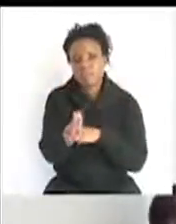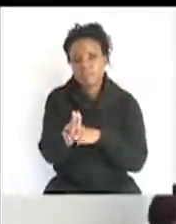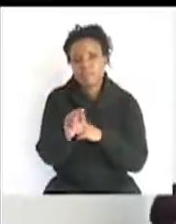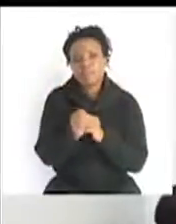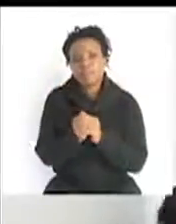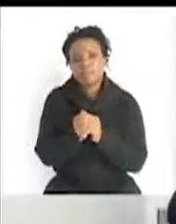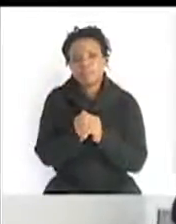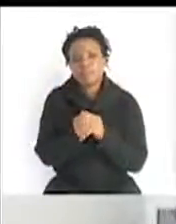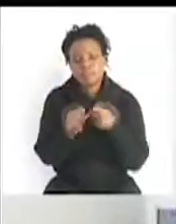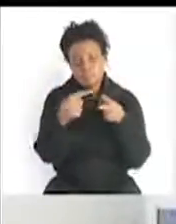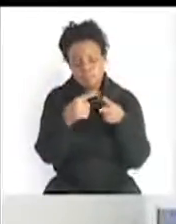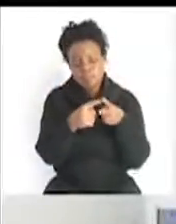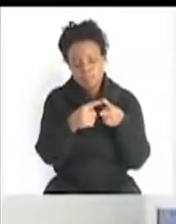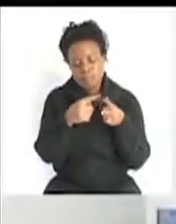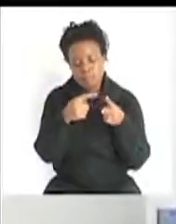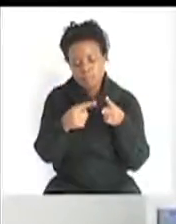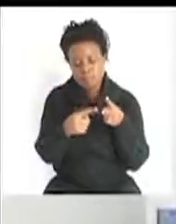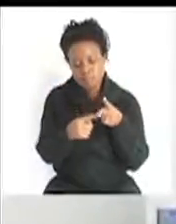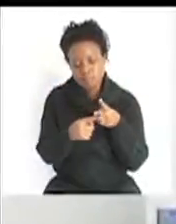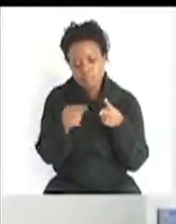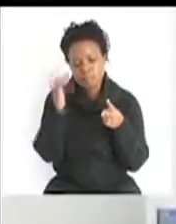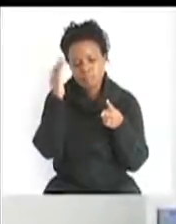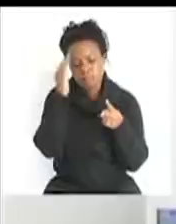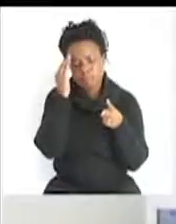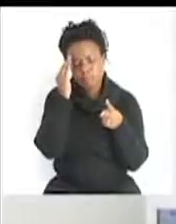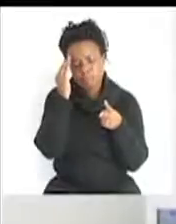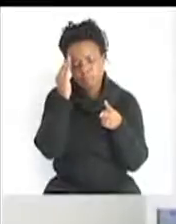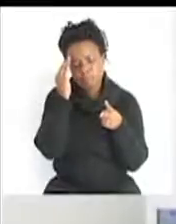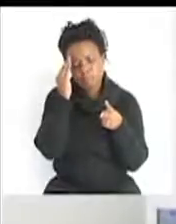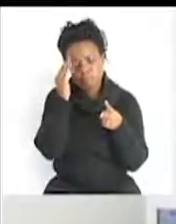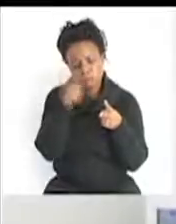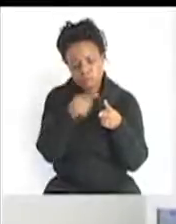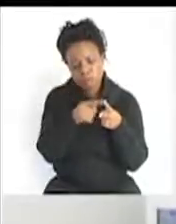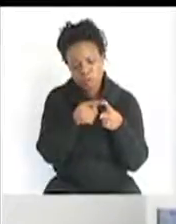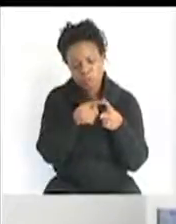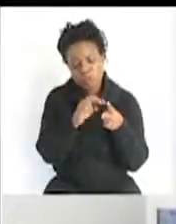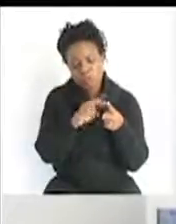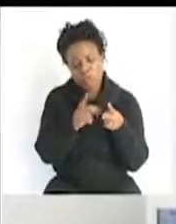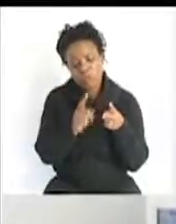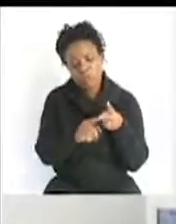an apostrophe and it with an apostrophe.